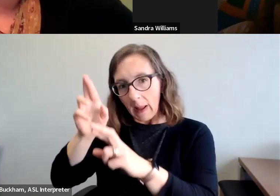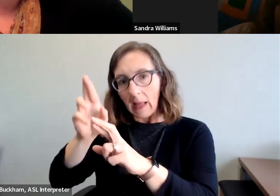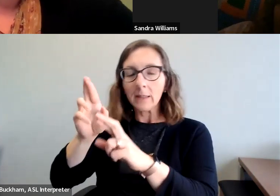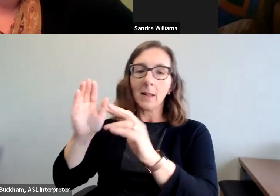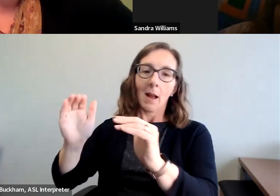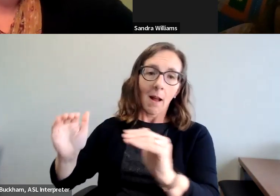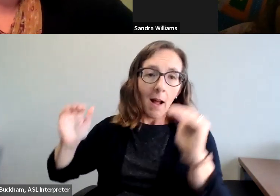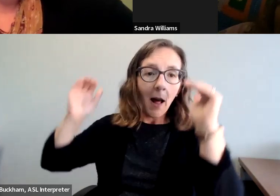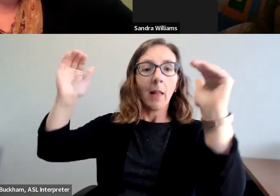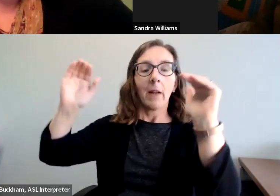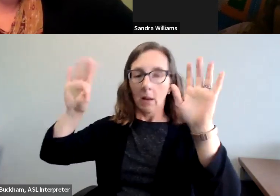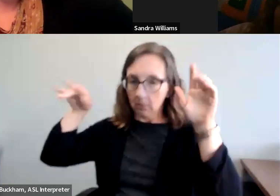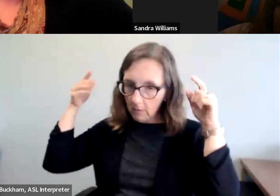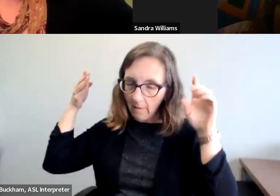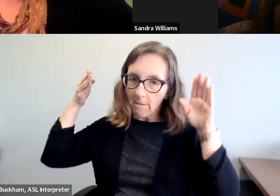centered.